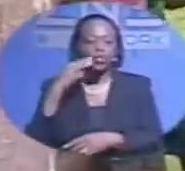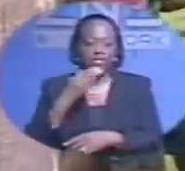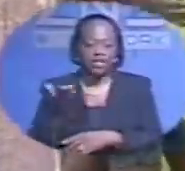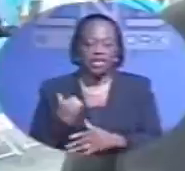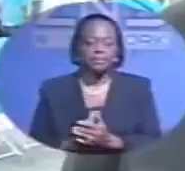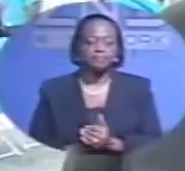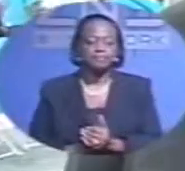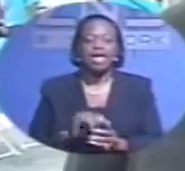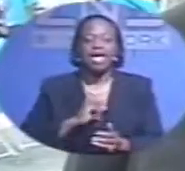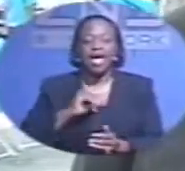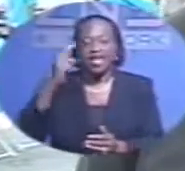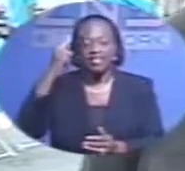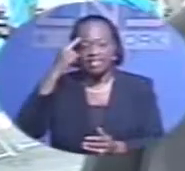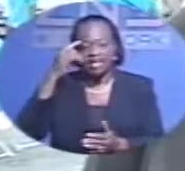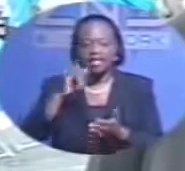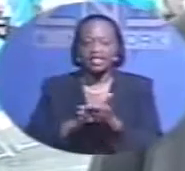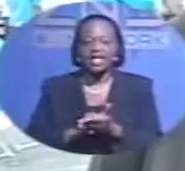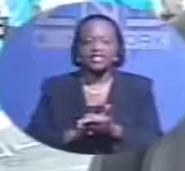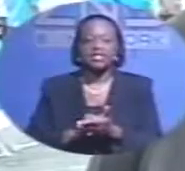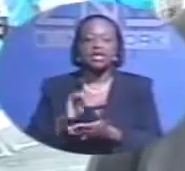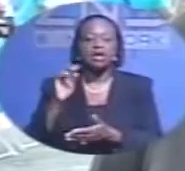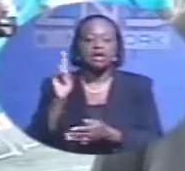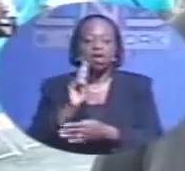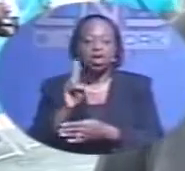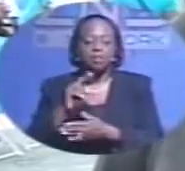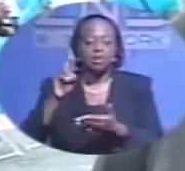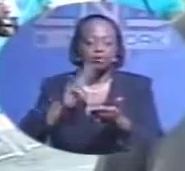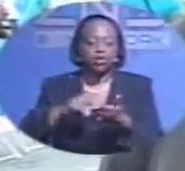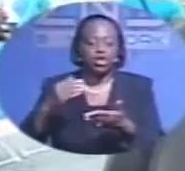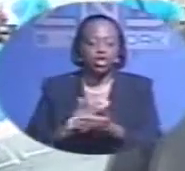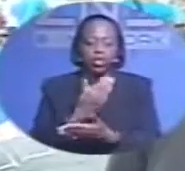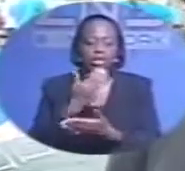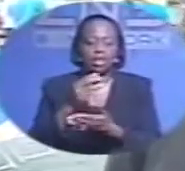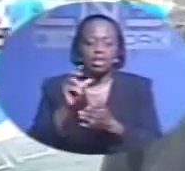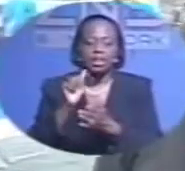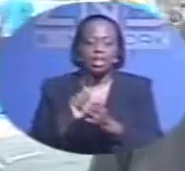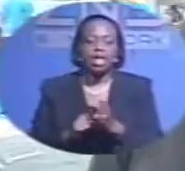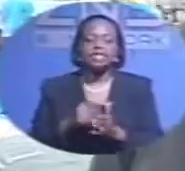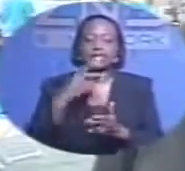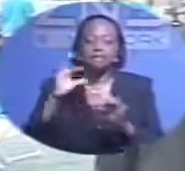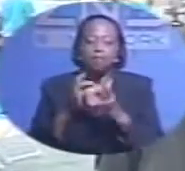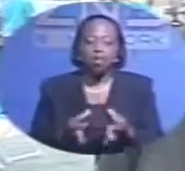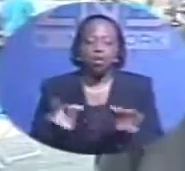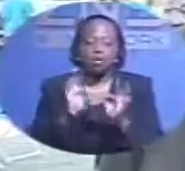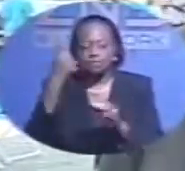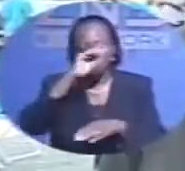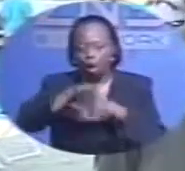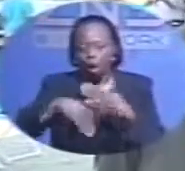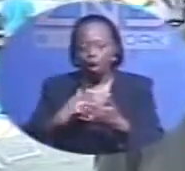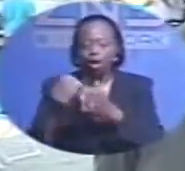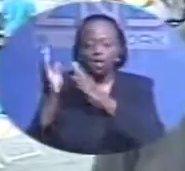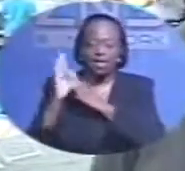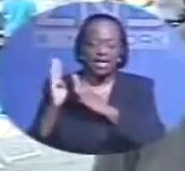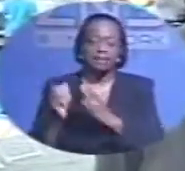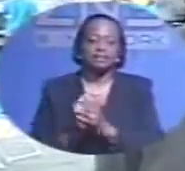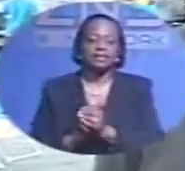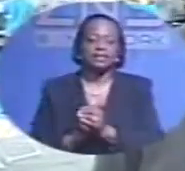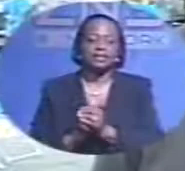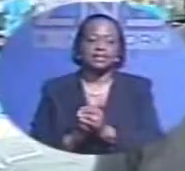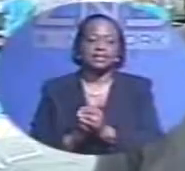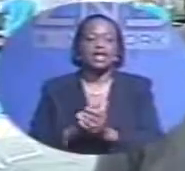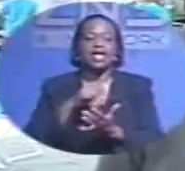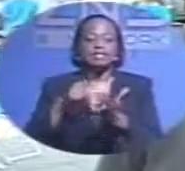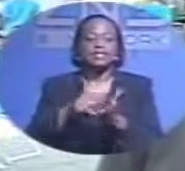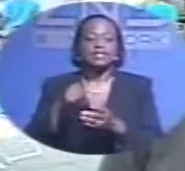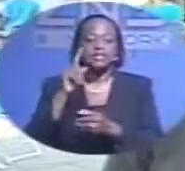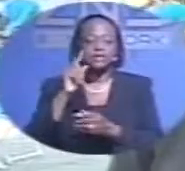I think that urban renewal is important for the well-being of all Bahamians. I believe that this is the linchpin that can break the